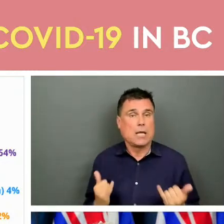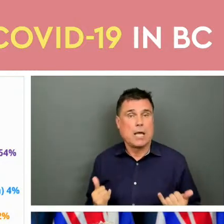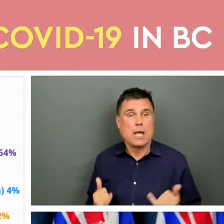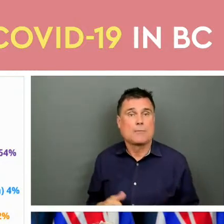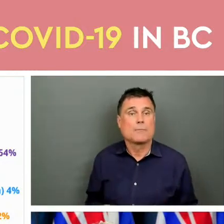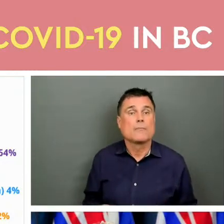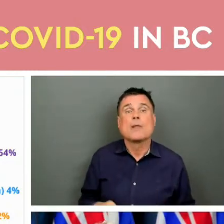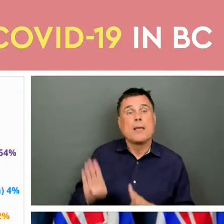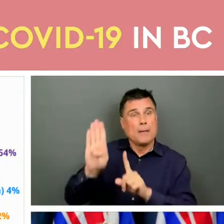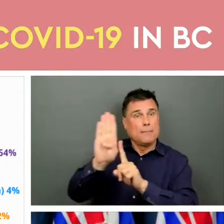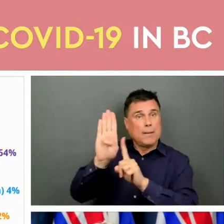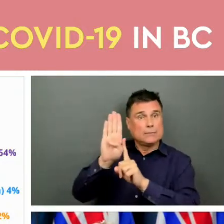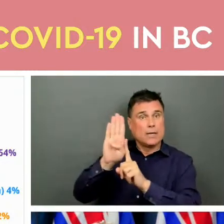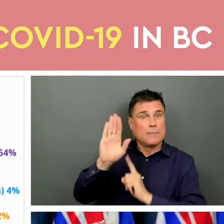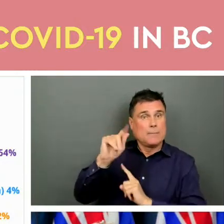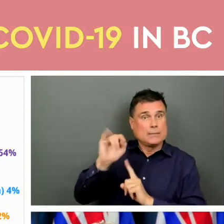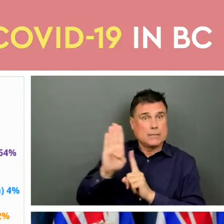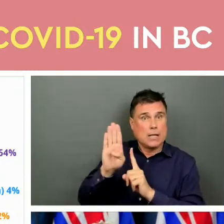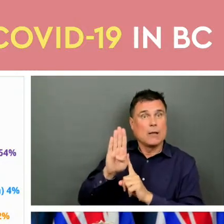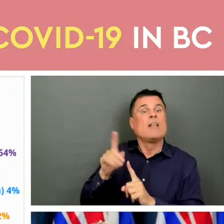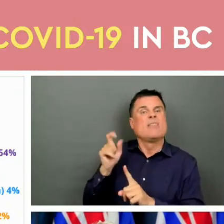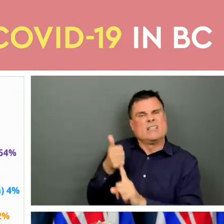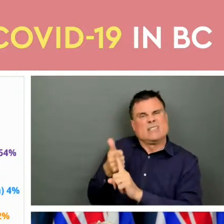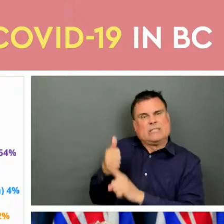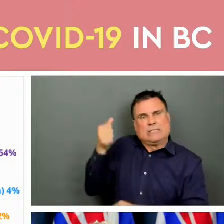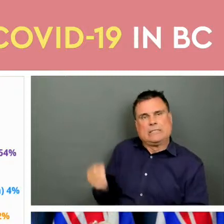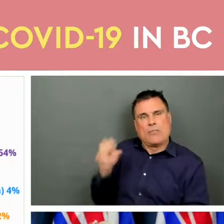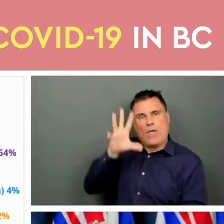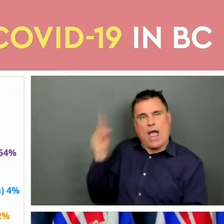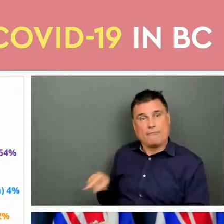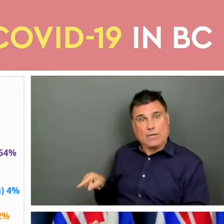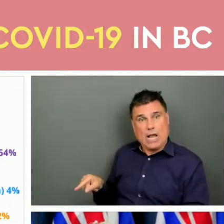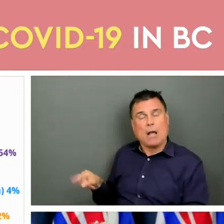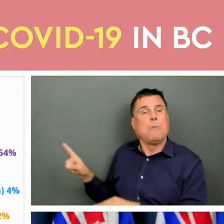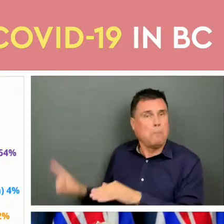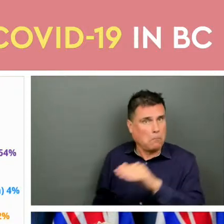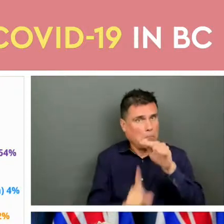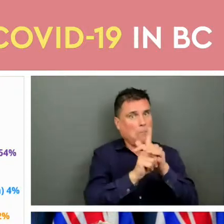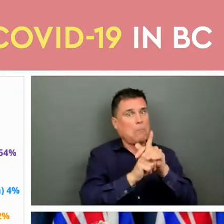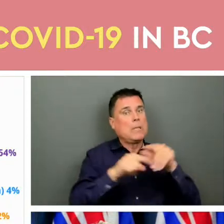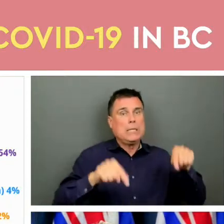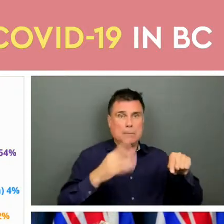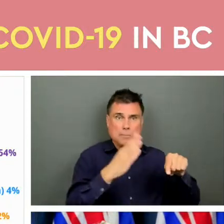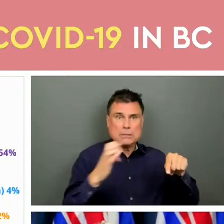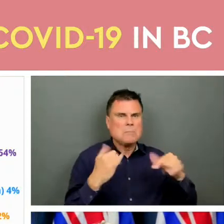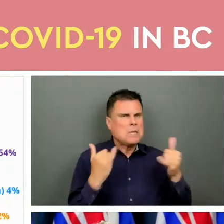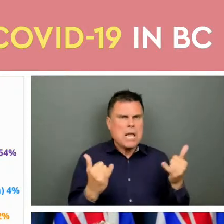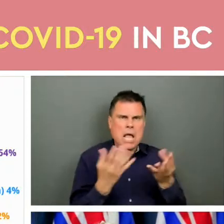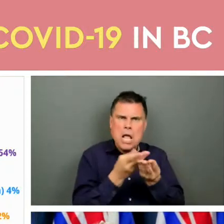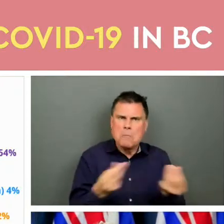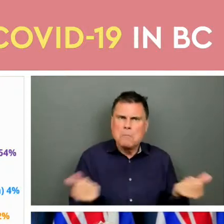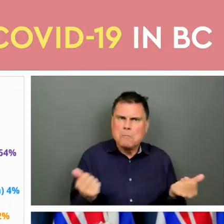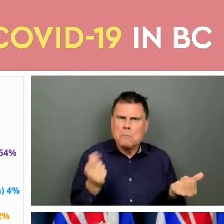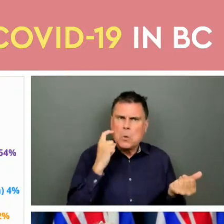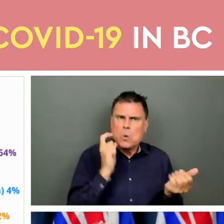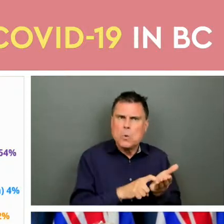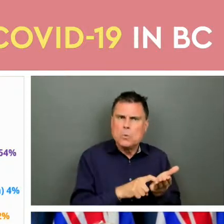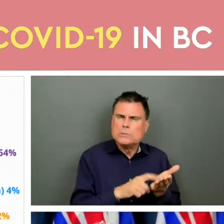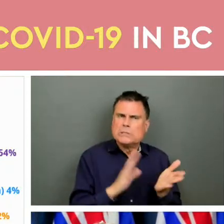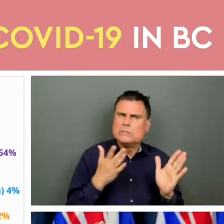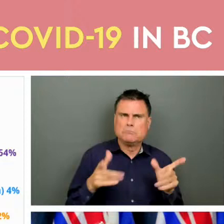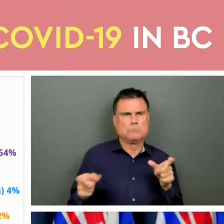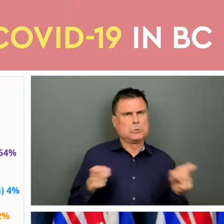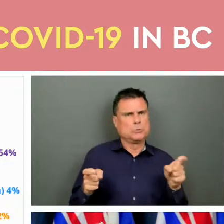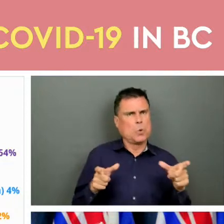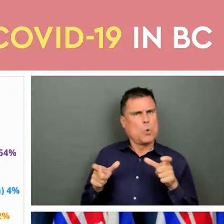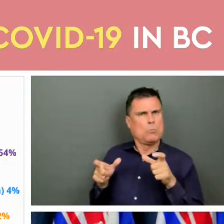South Africa, we did see some of that circulating in BC, but that has mostly been contained and controlled by the measures that